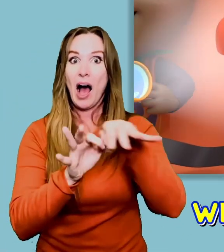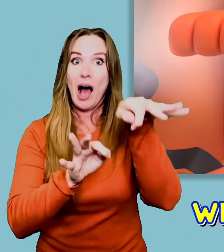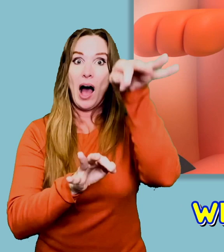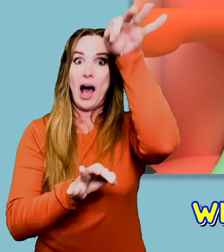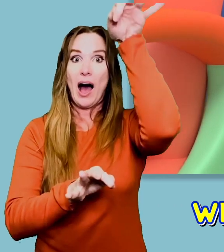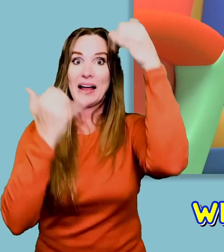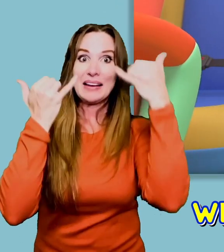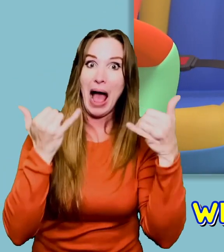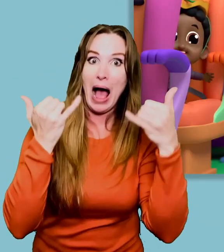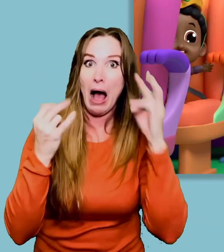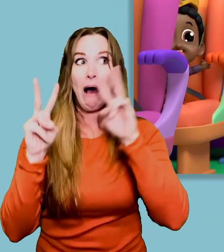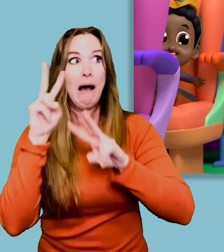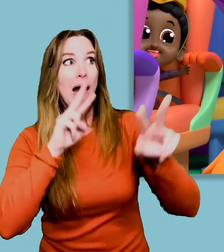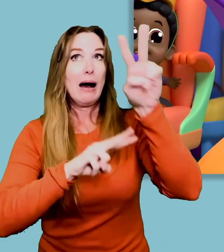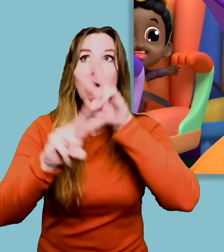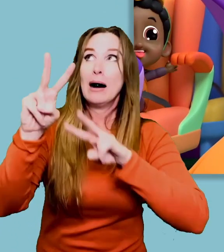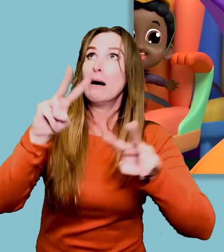all the spooks now.